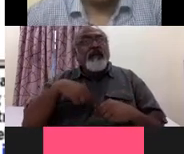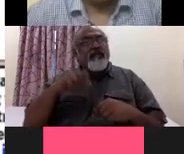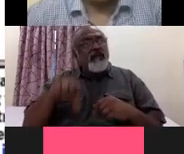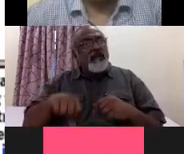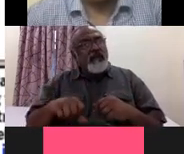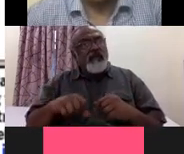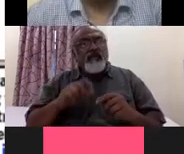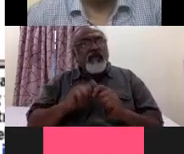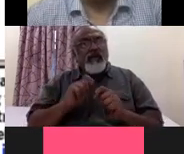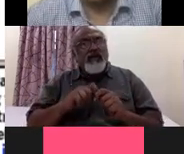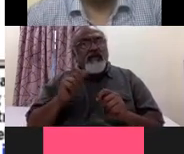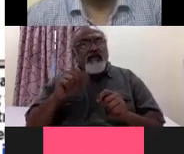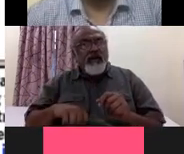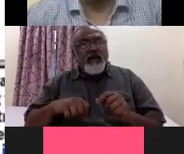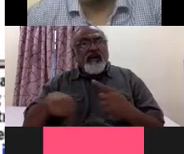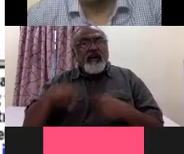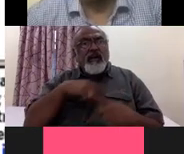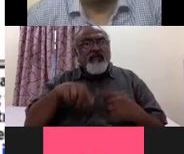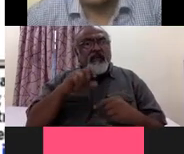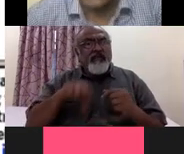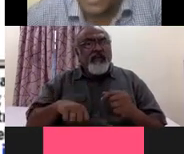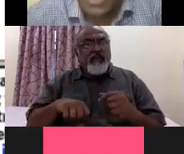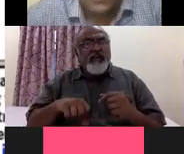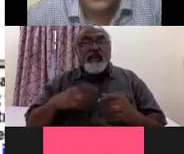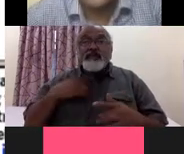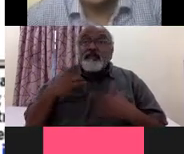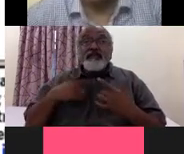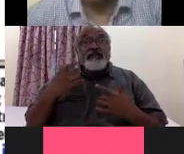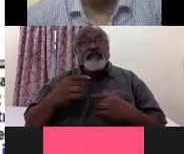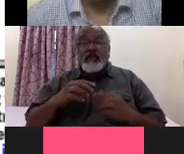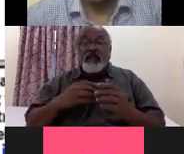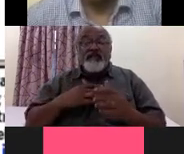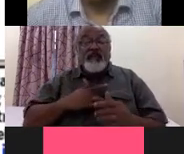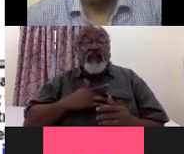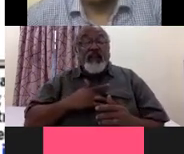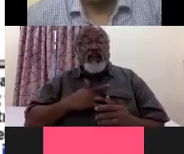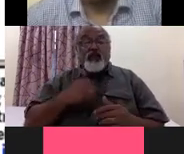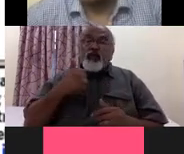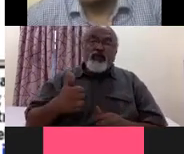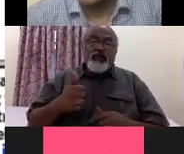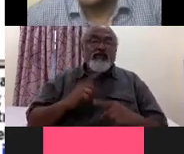So inspiring and positive words may sound, intention is great, but still,